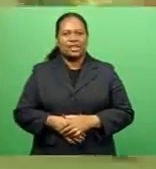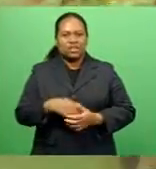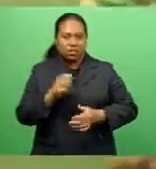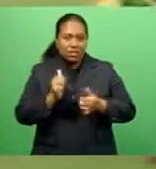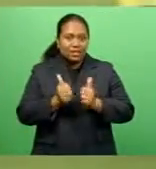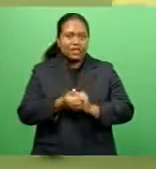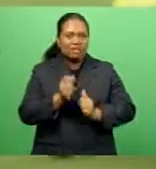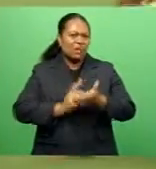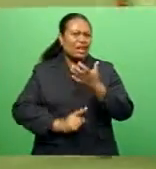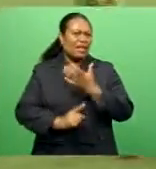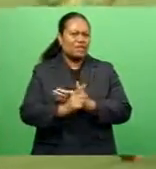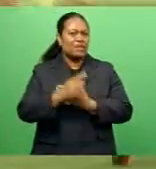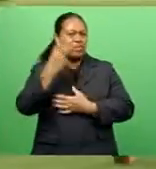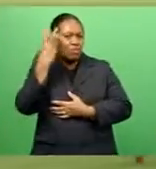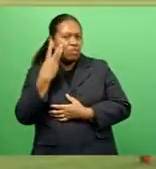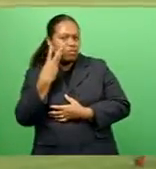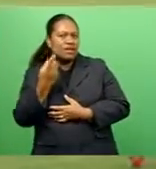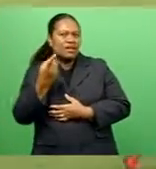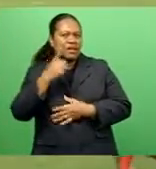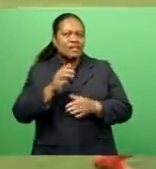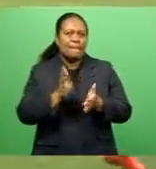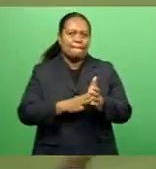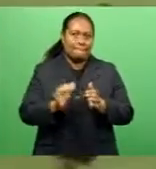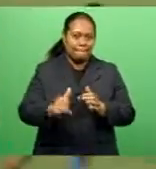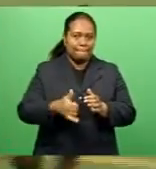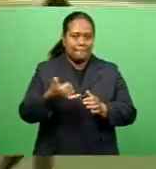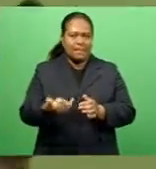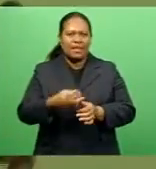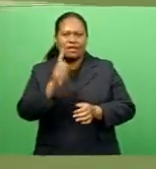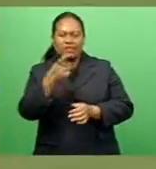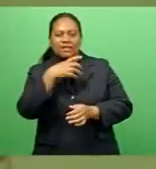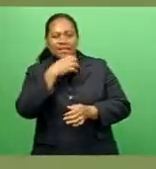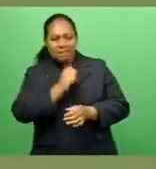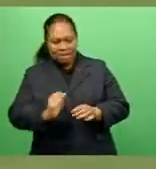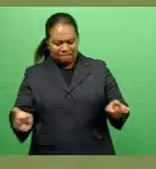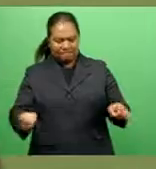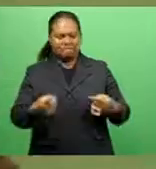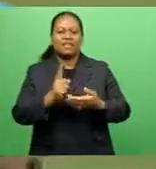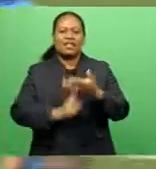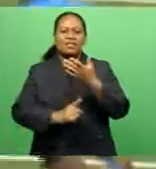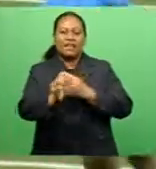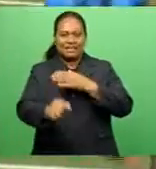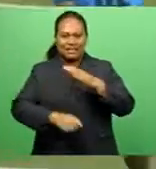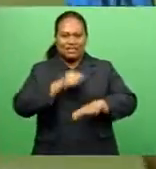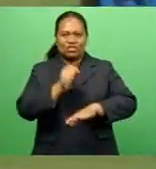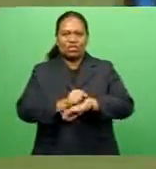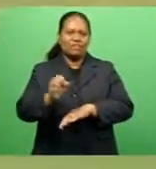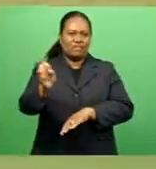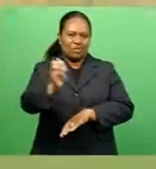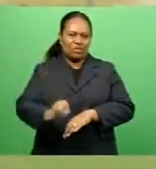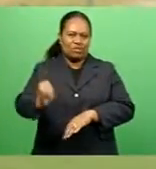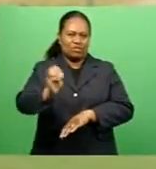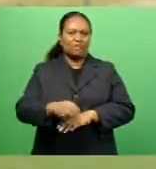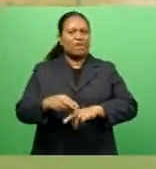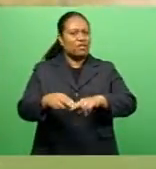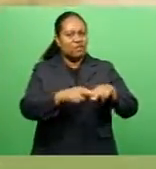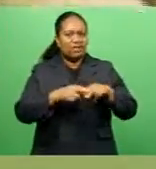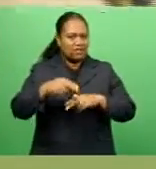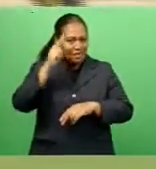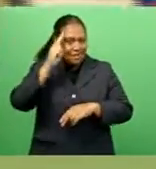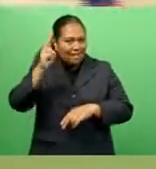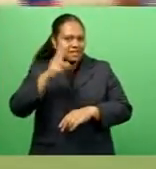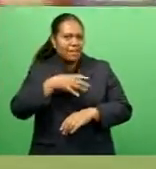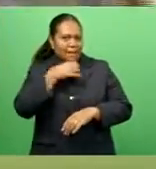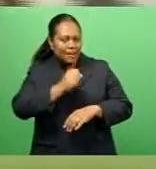back-to-back women's rounds in May, but the first men's tournament will be held in Singapore in October. Fiji national men's head